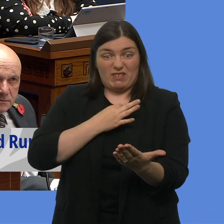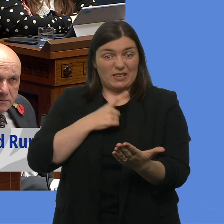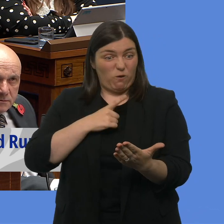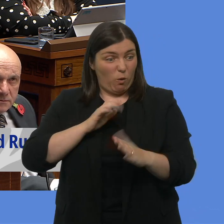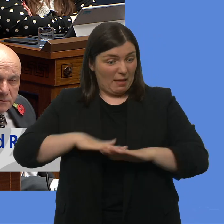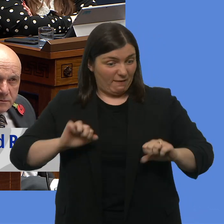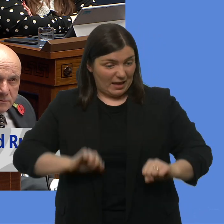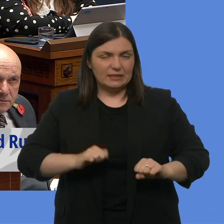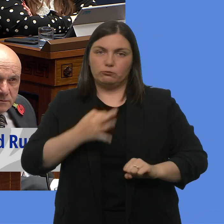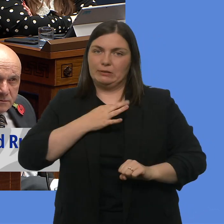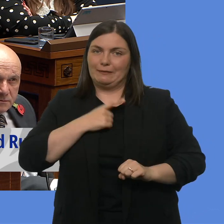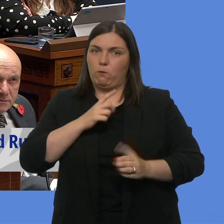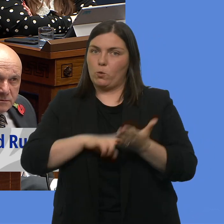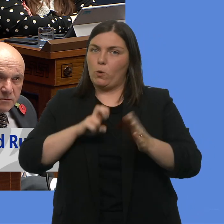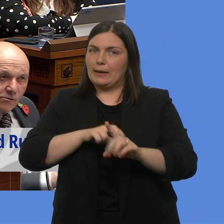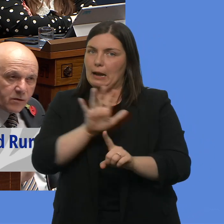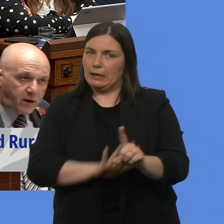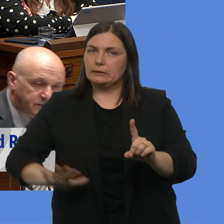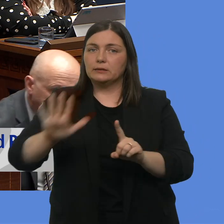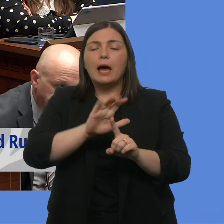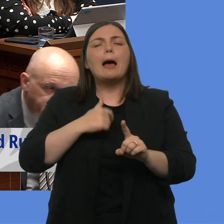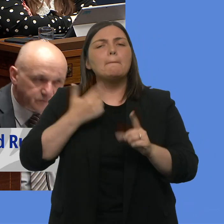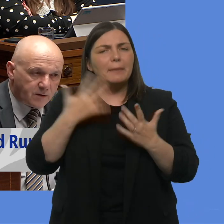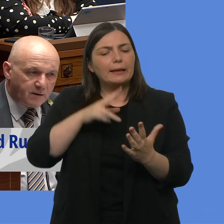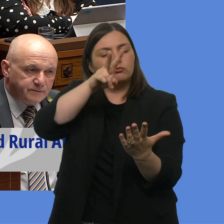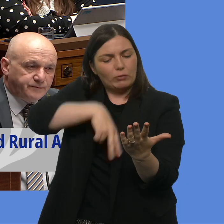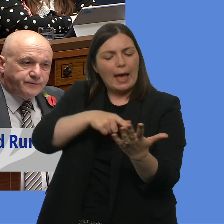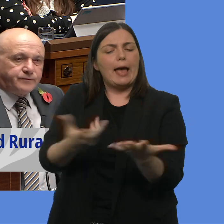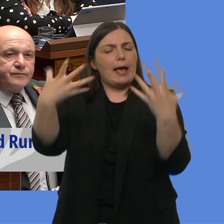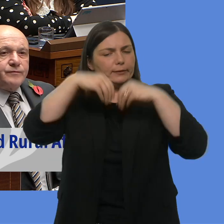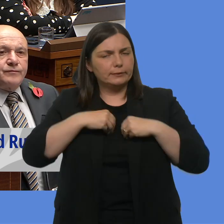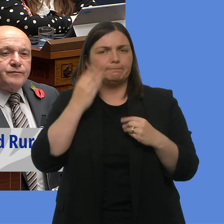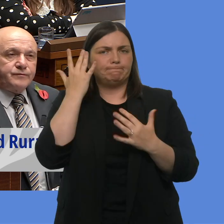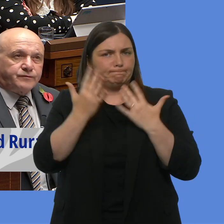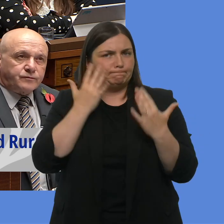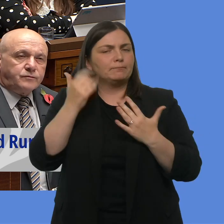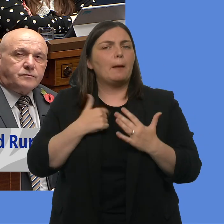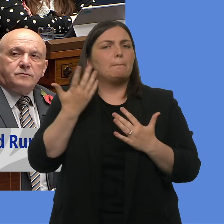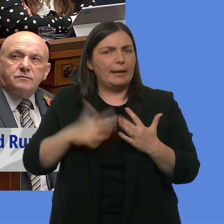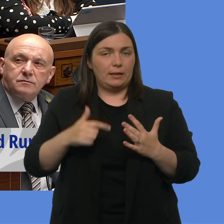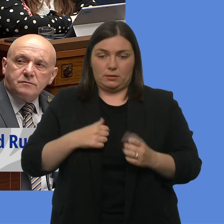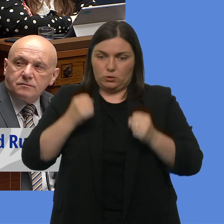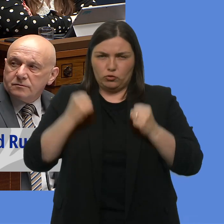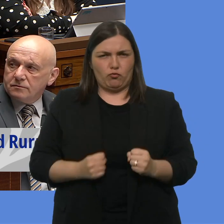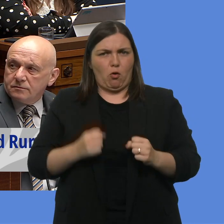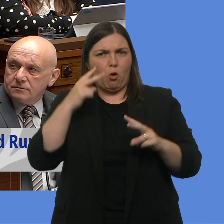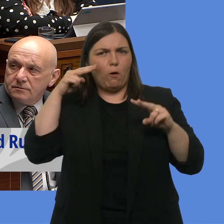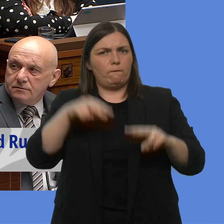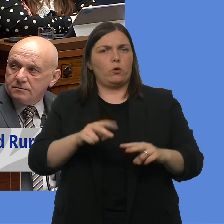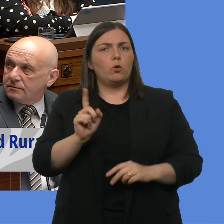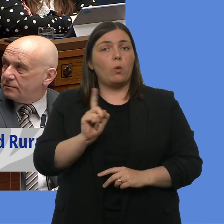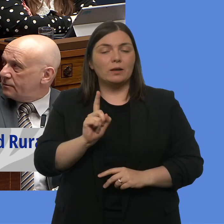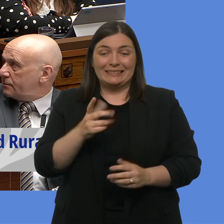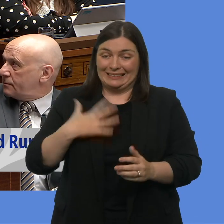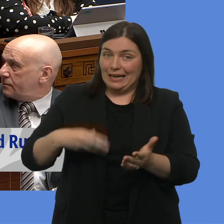I have reflected upon this issue. I have read the report, and it is my strong view that if investment is not made